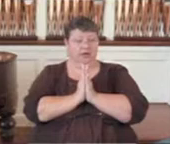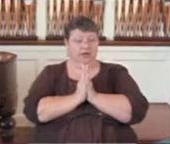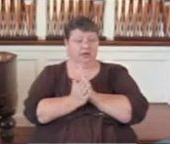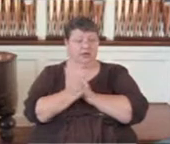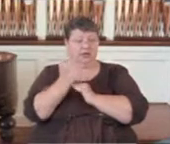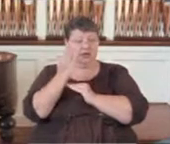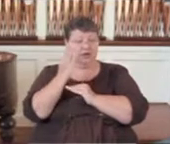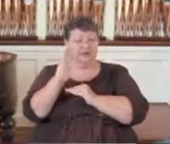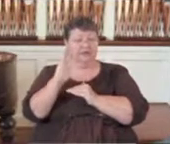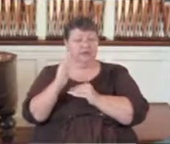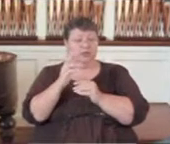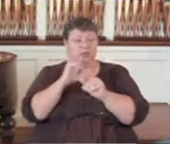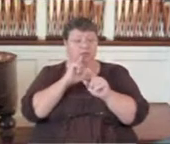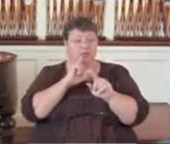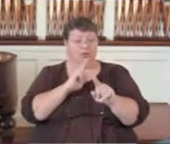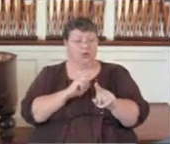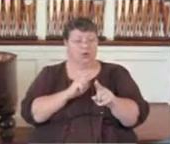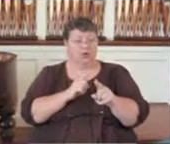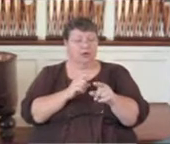cover of your order of worship?